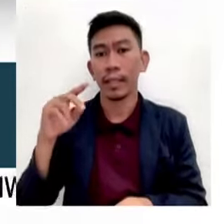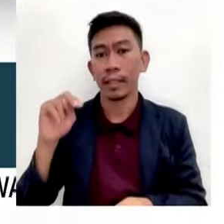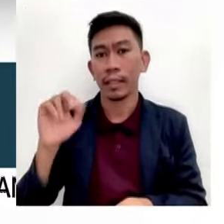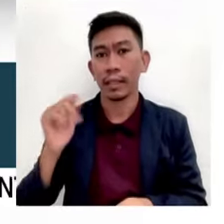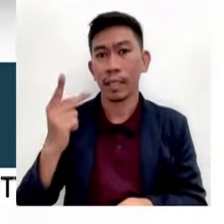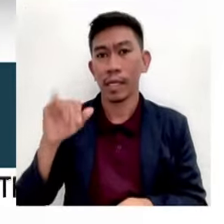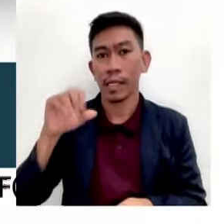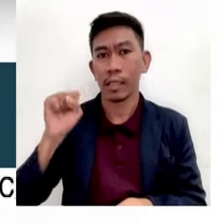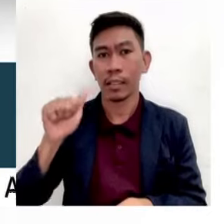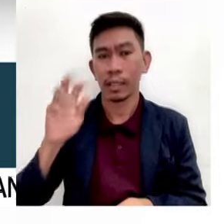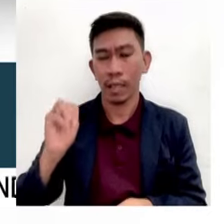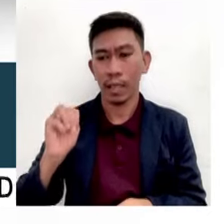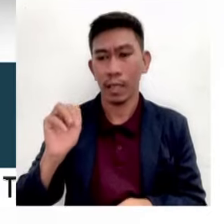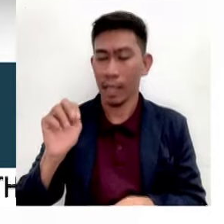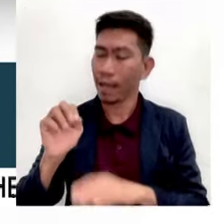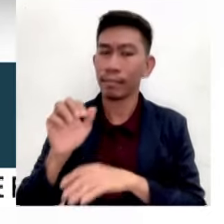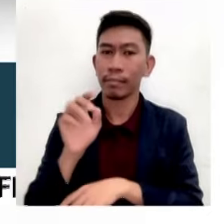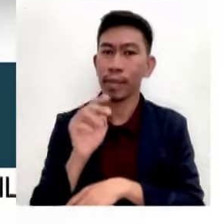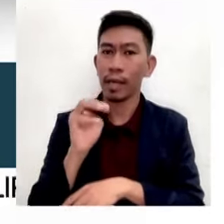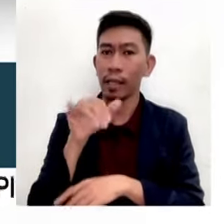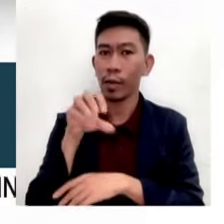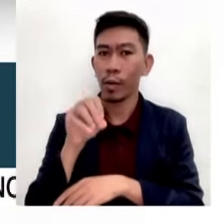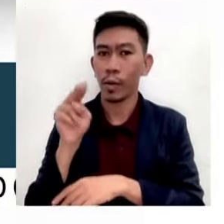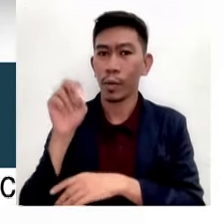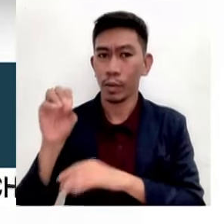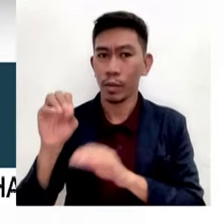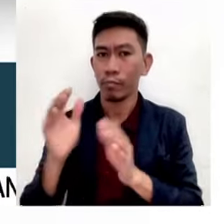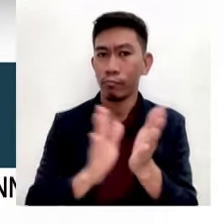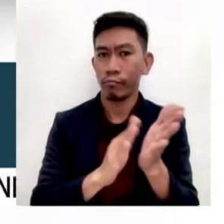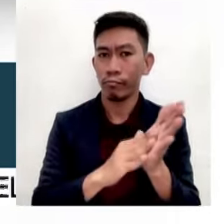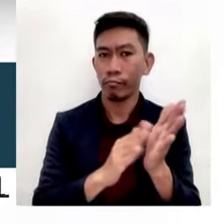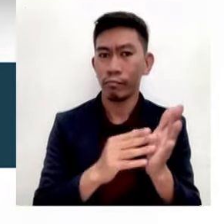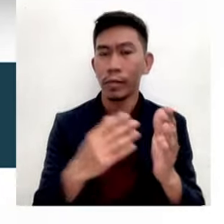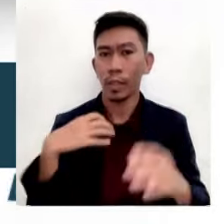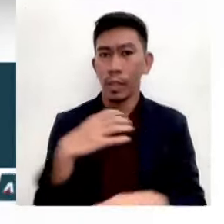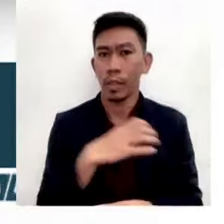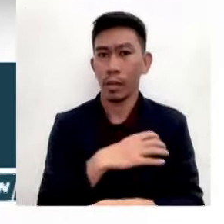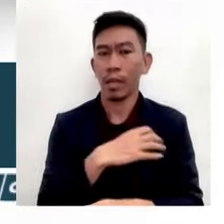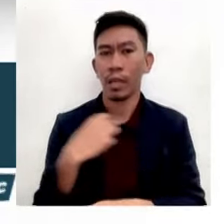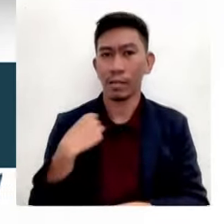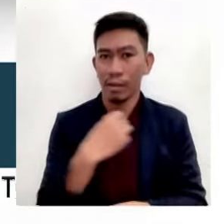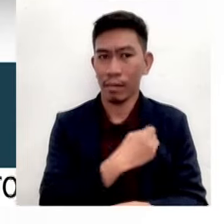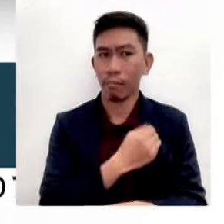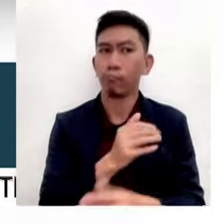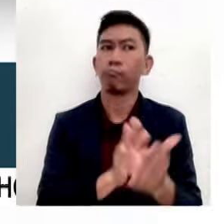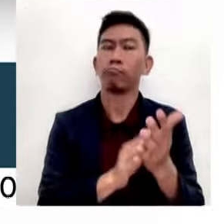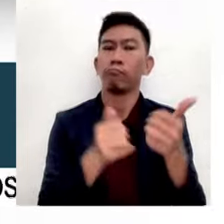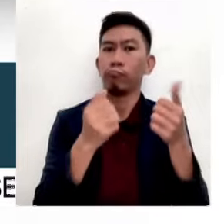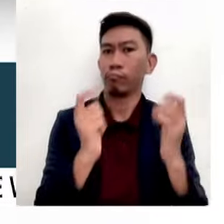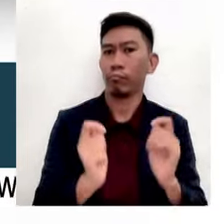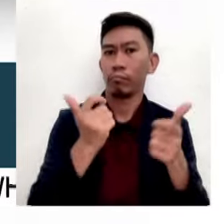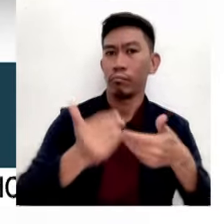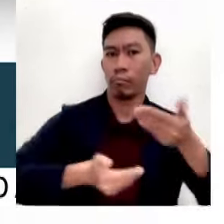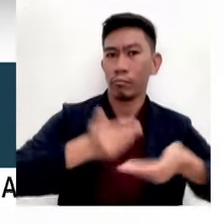the Senate and urged the House of Representatives to act speedily on similar proposals instead of